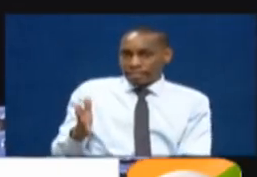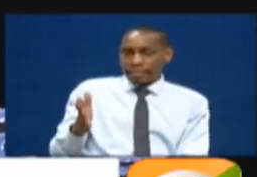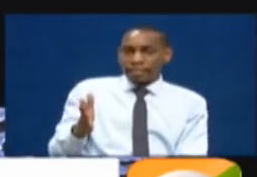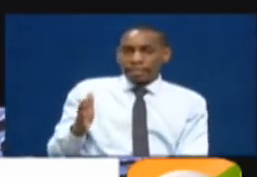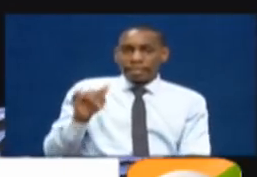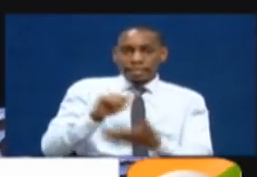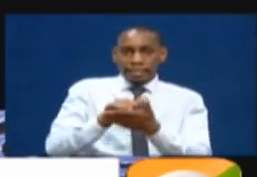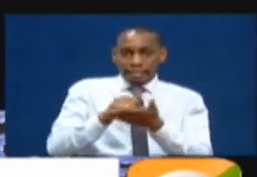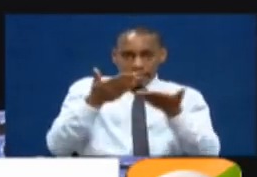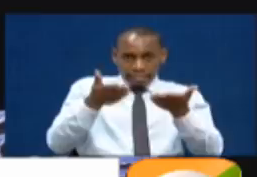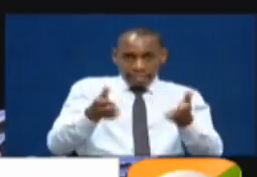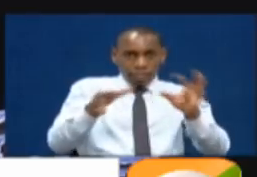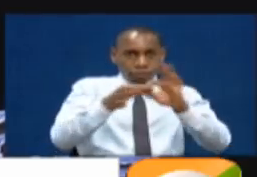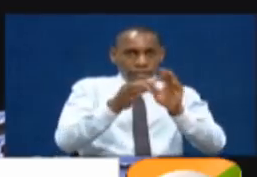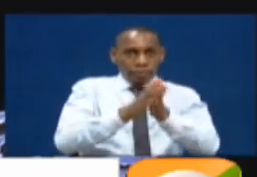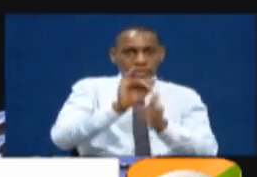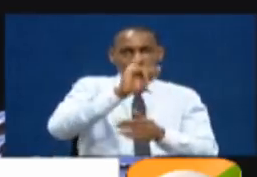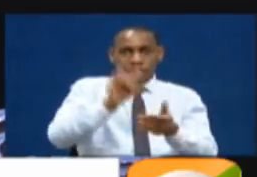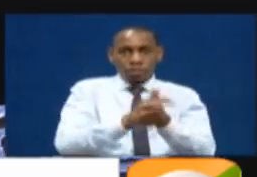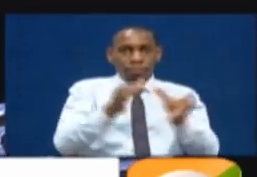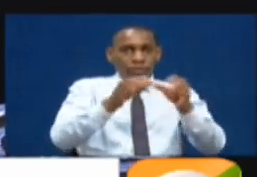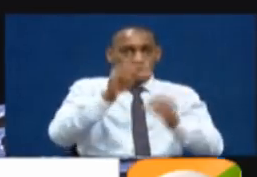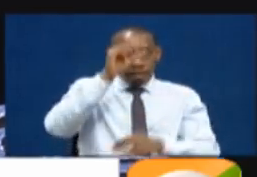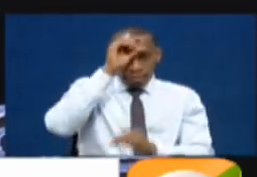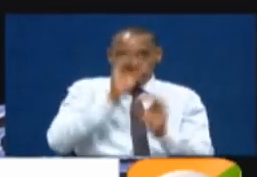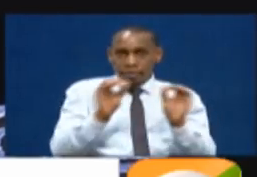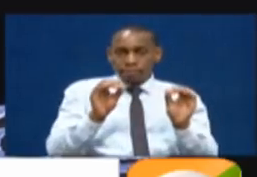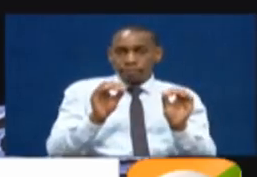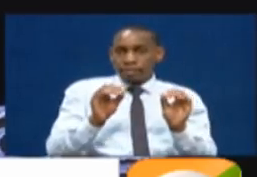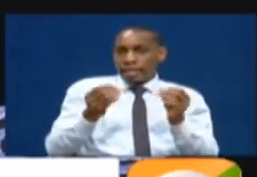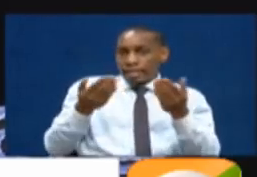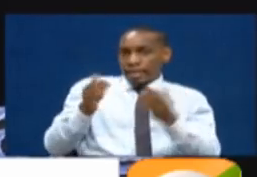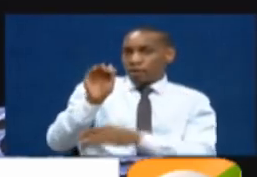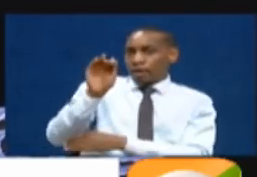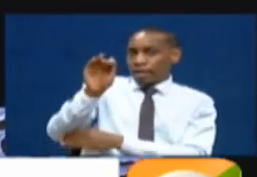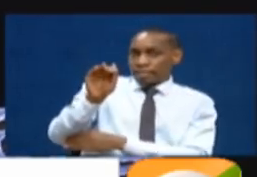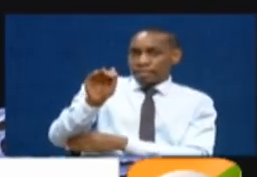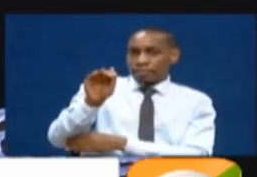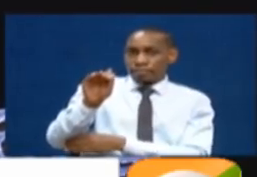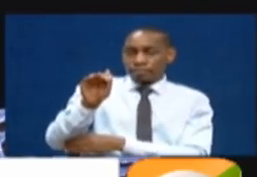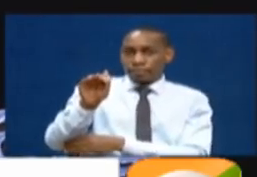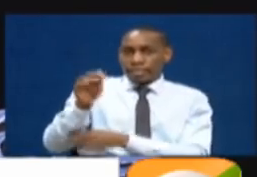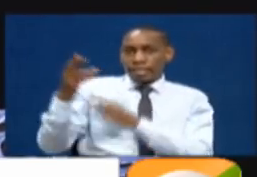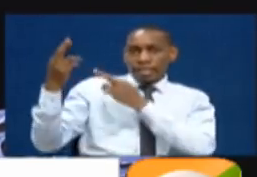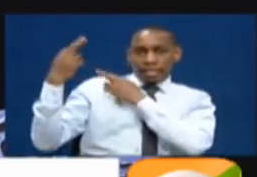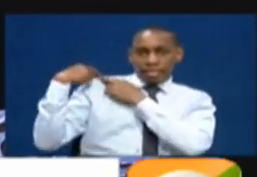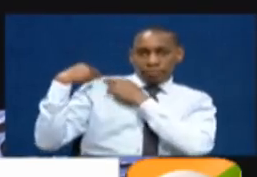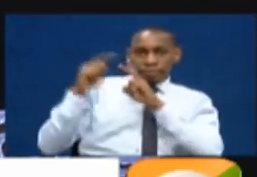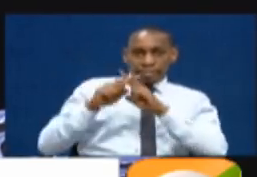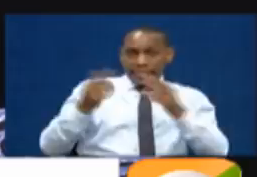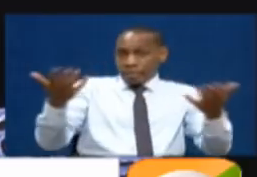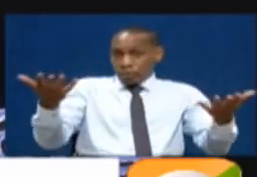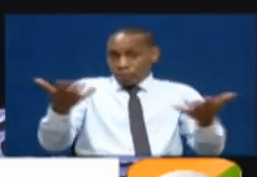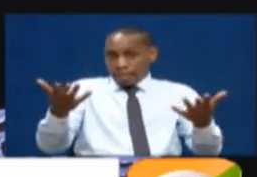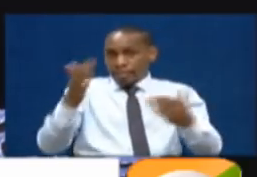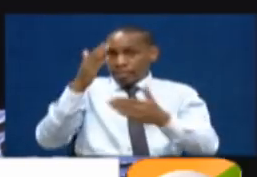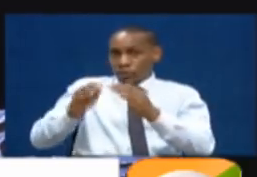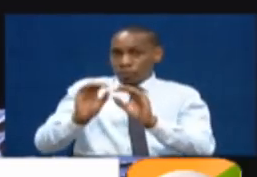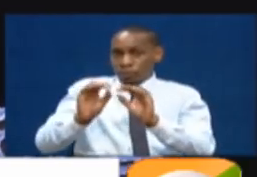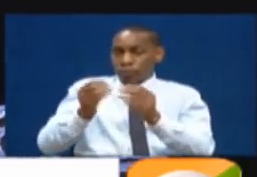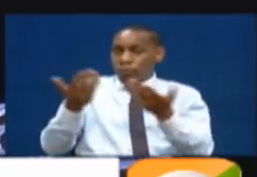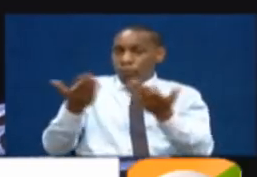who are not currently part of the Jubilee government. And I say, you know, where does accountability start and where does it stop,